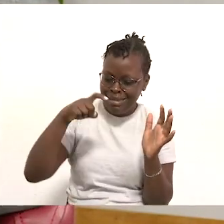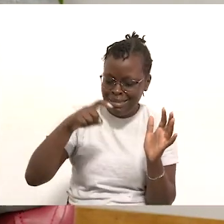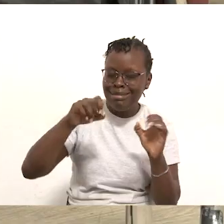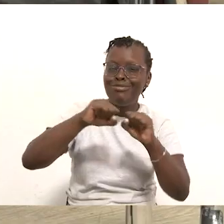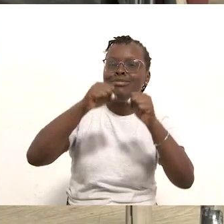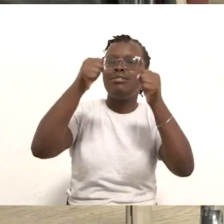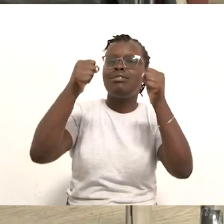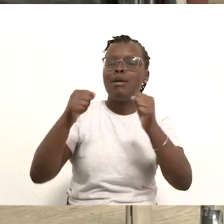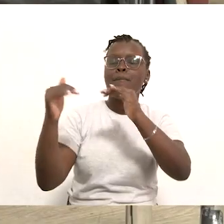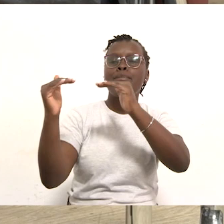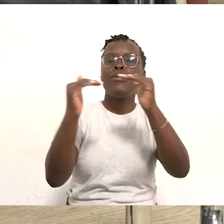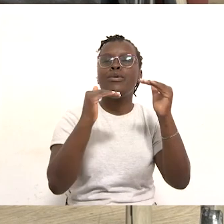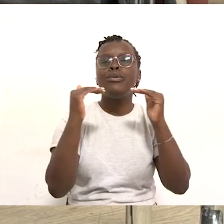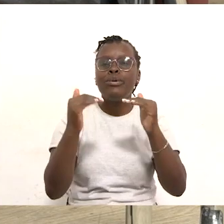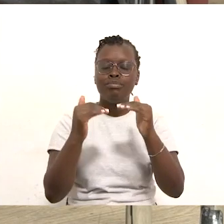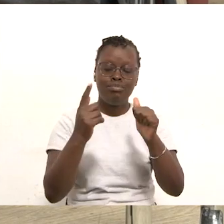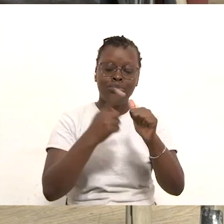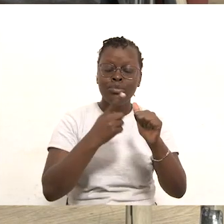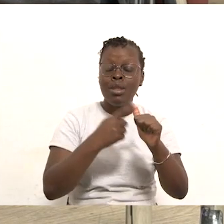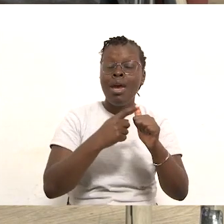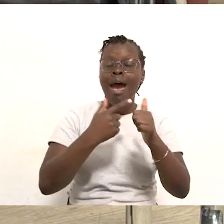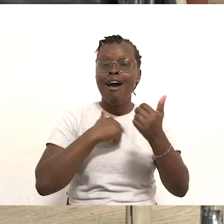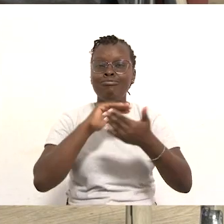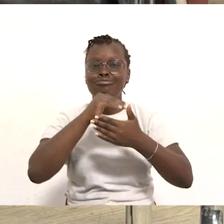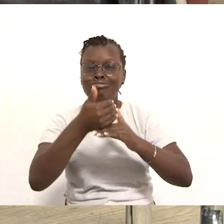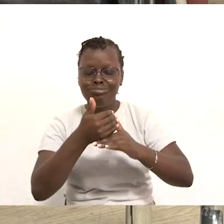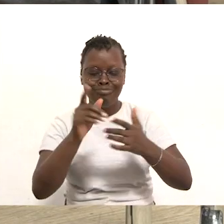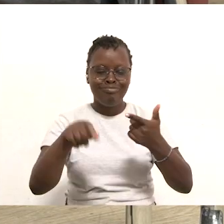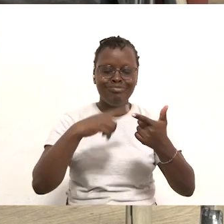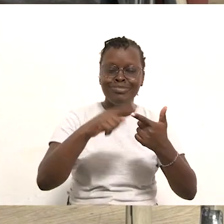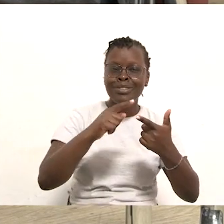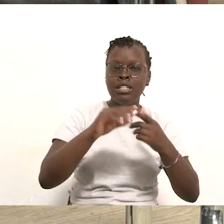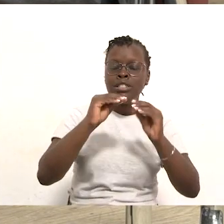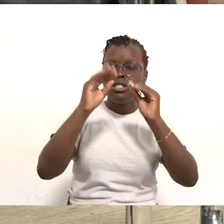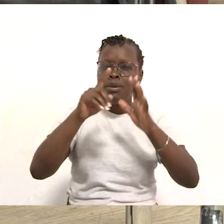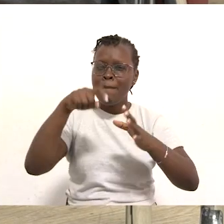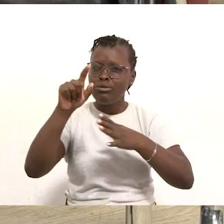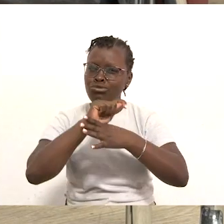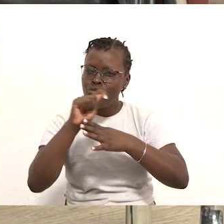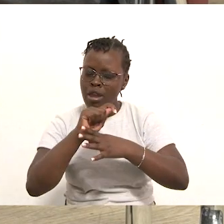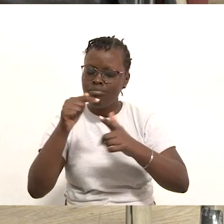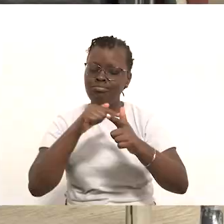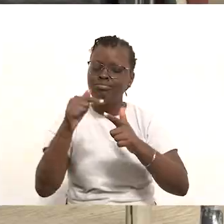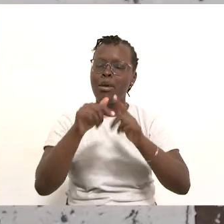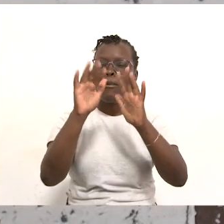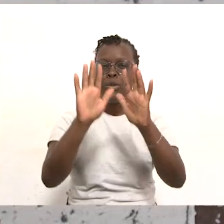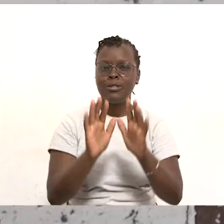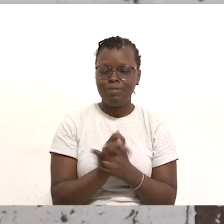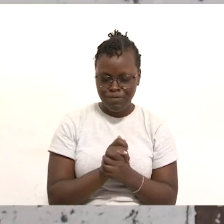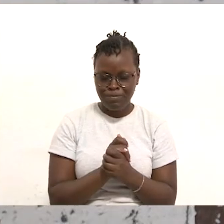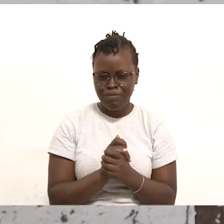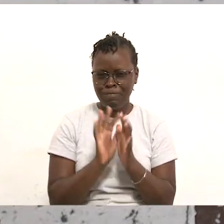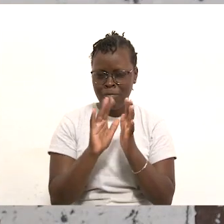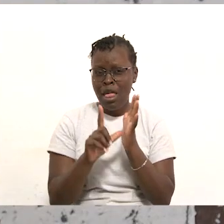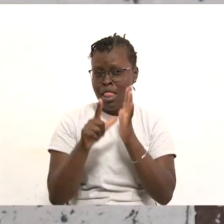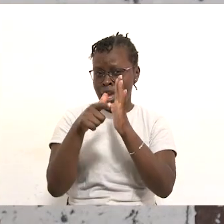the schools have the devices and the teachers have the devices, the teachers need to be skilled so that they're able to handle the tools. We're going to come back and talk a little